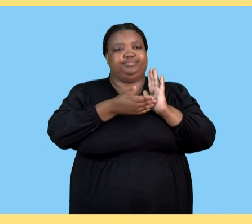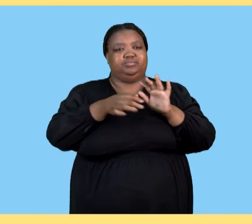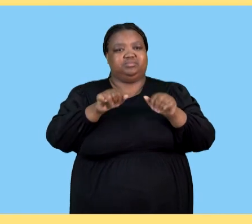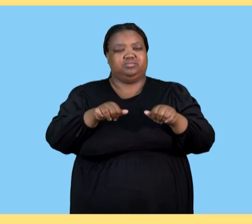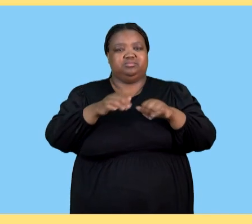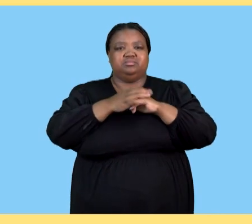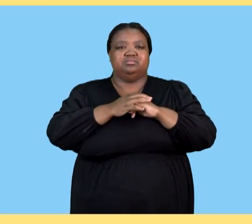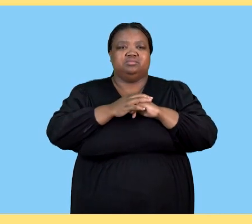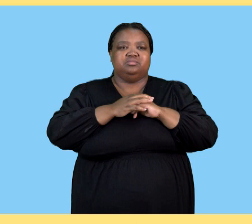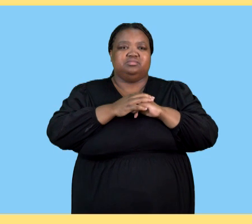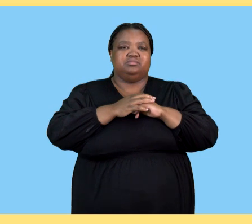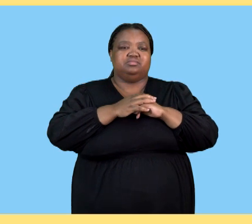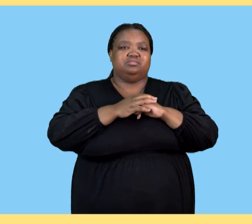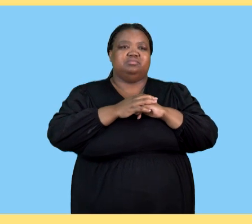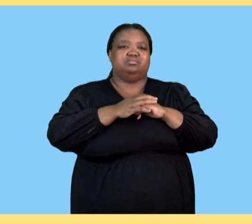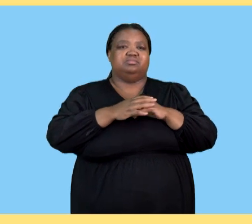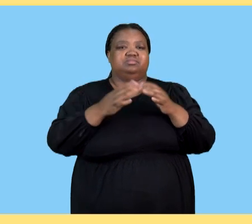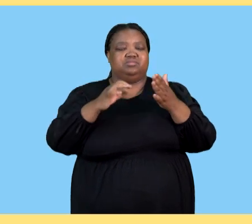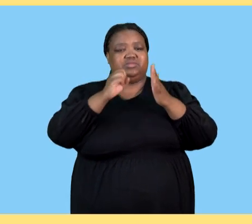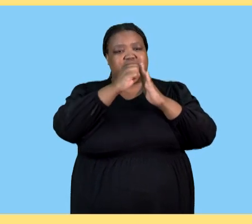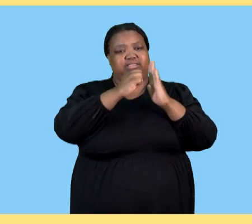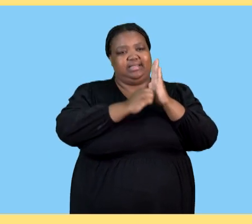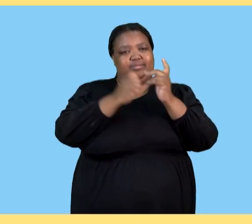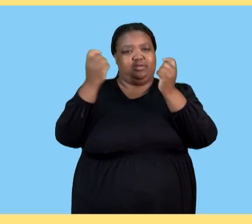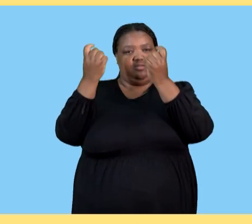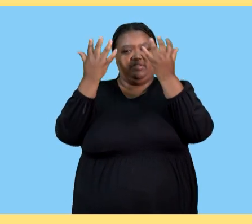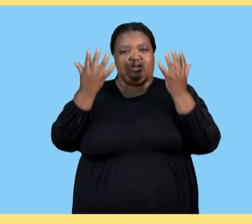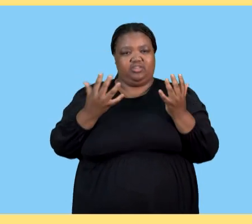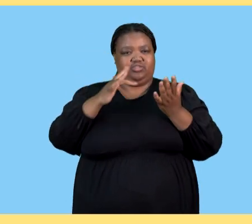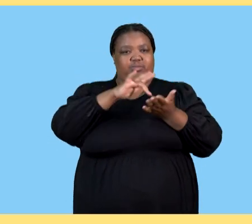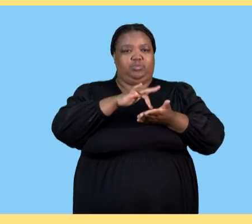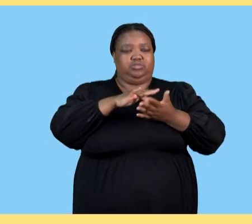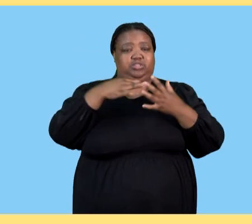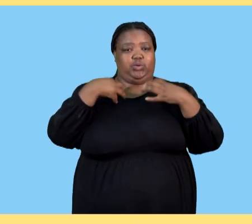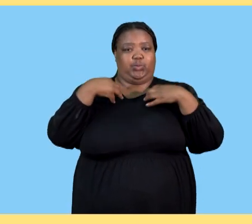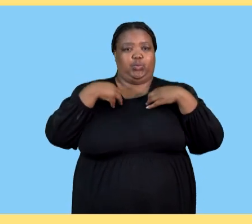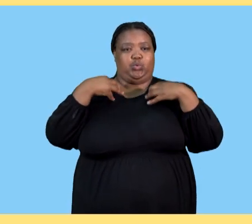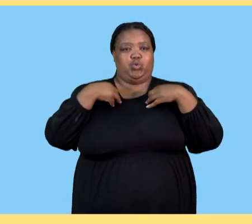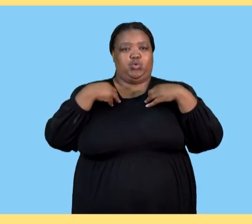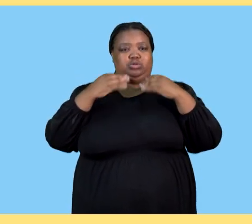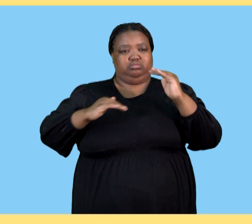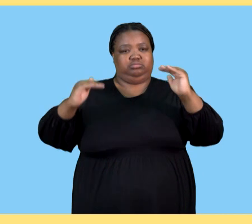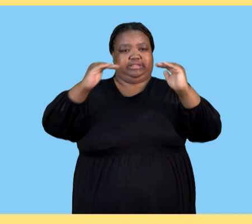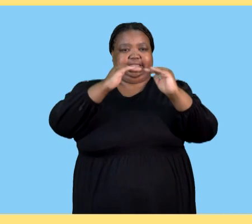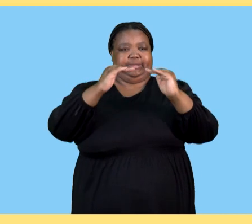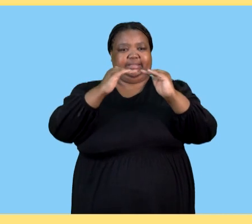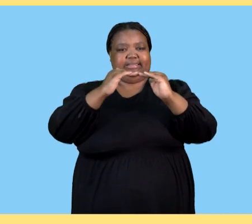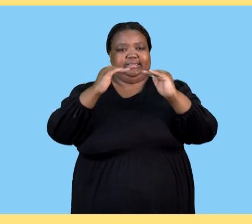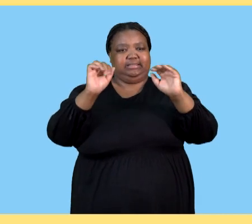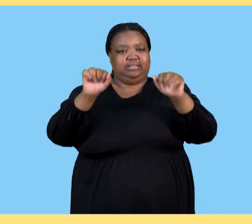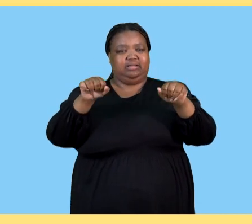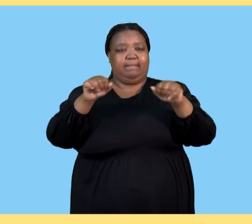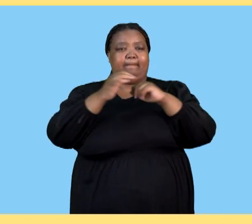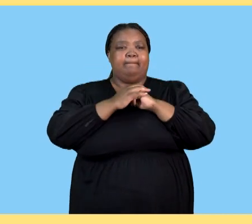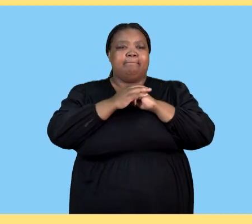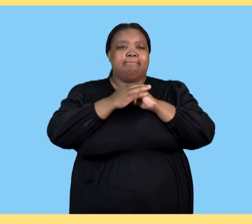Then I will bring that to my statement of financial position honest equity. Remember, I will